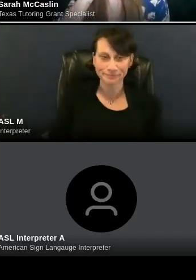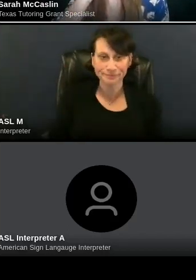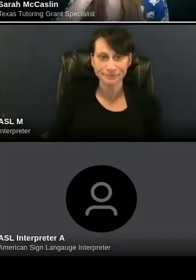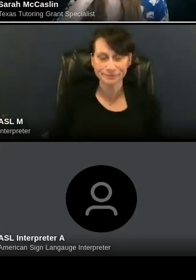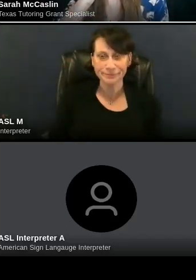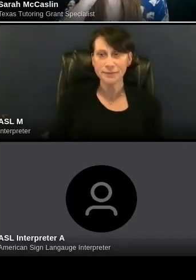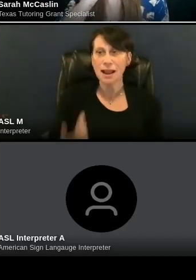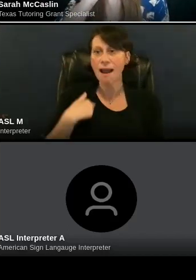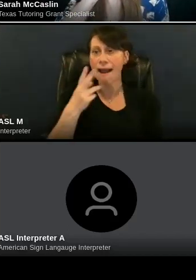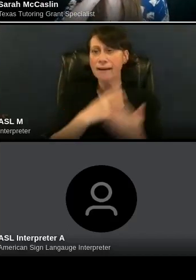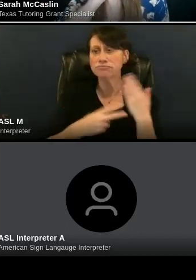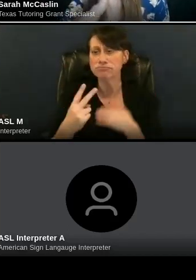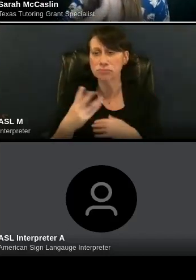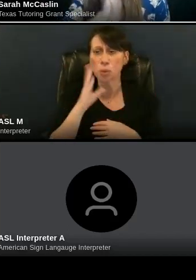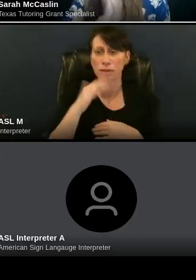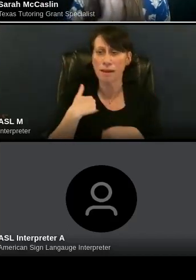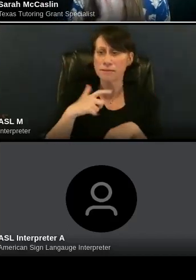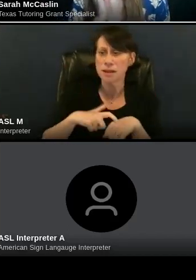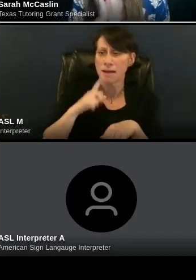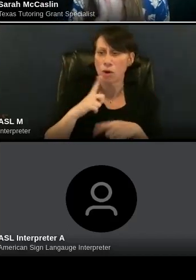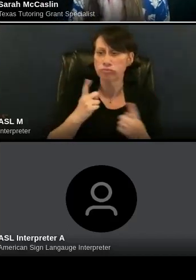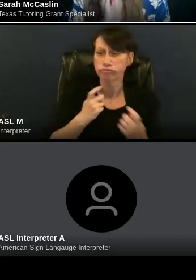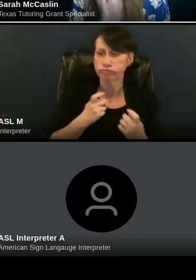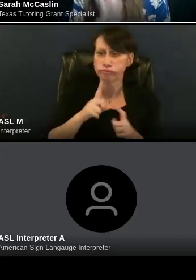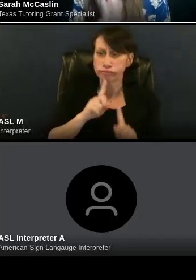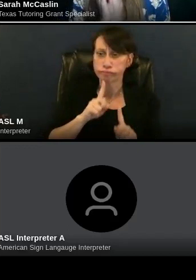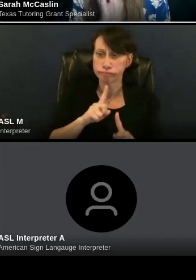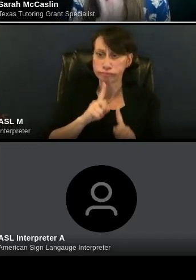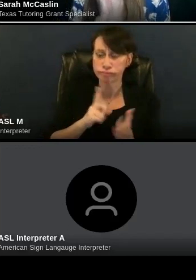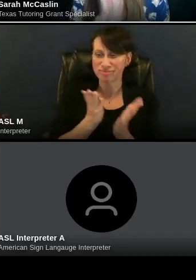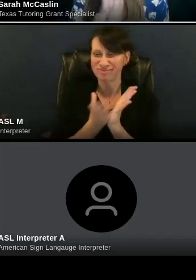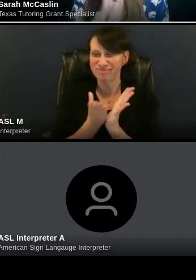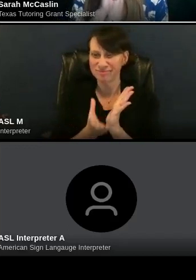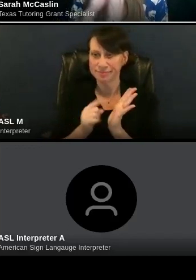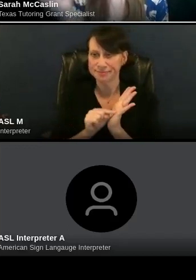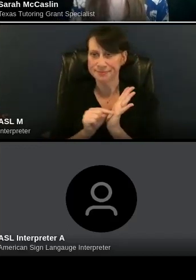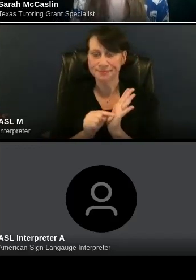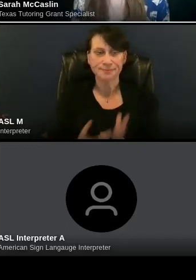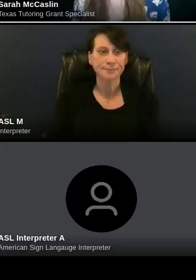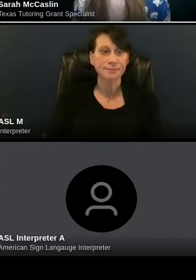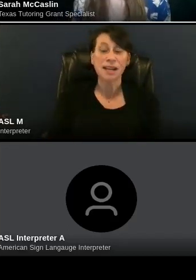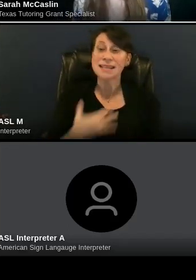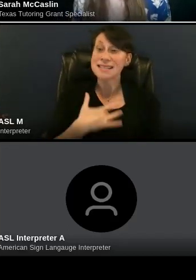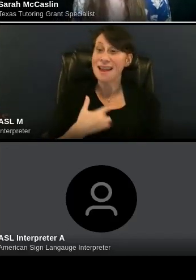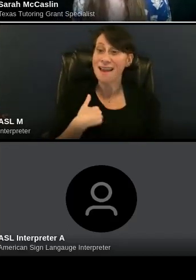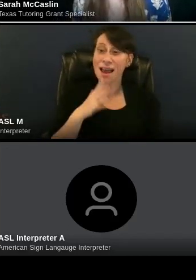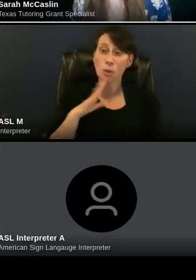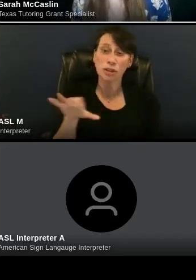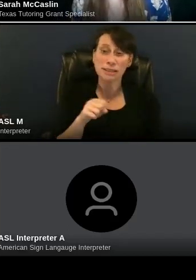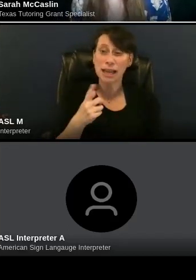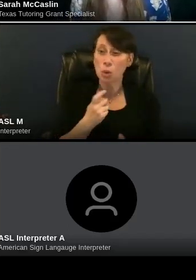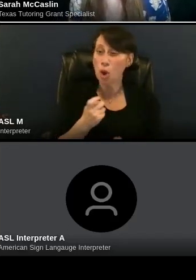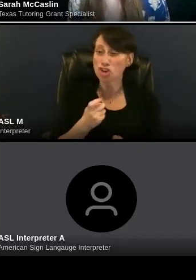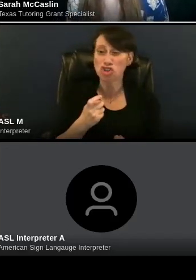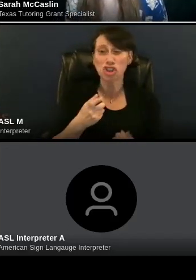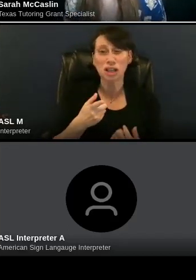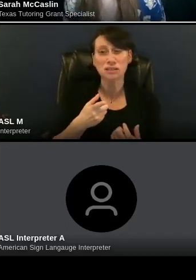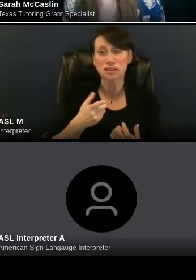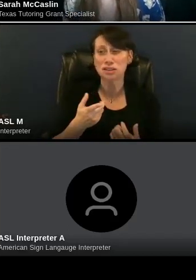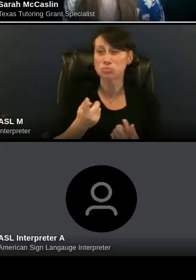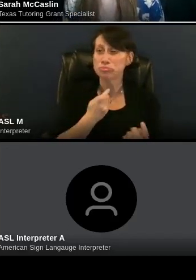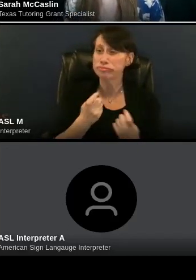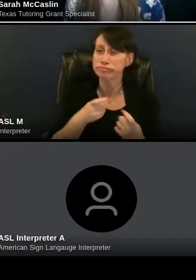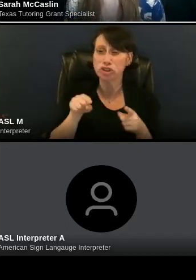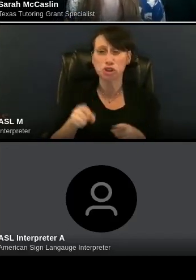I anticipate there being time for question and answer at the end. Normally, I would take questions on a rolling basis, but